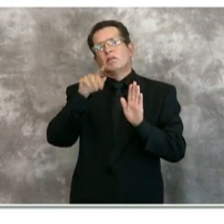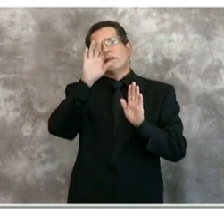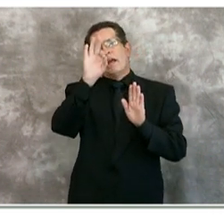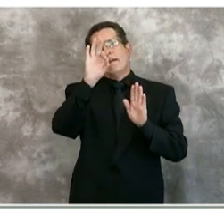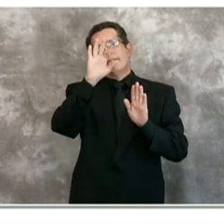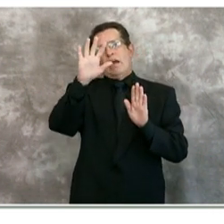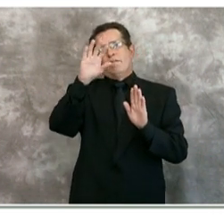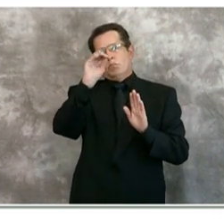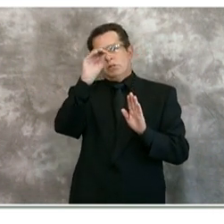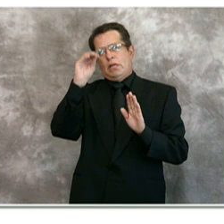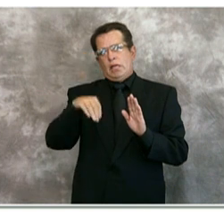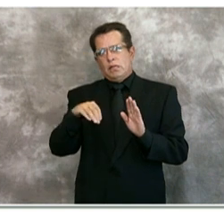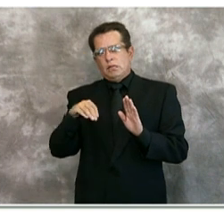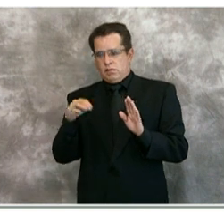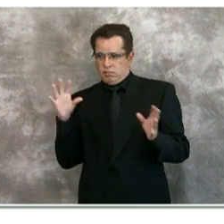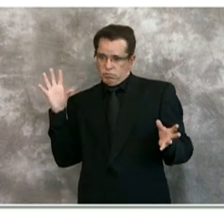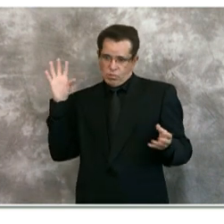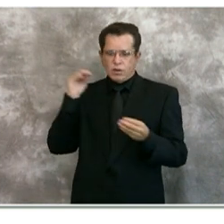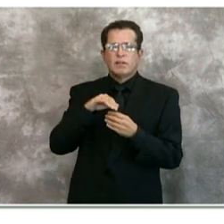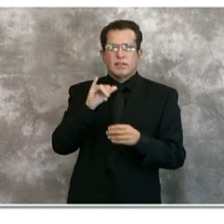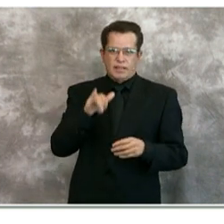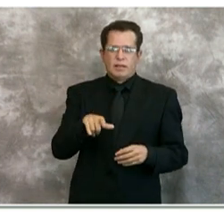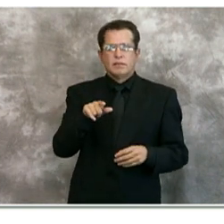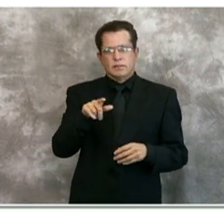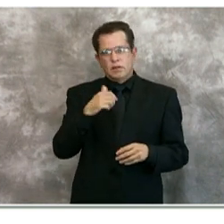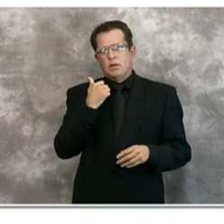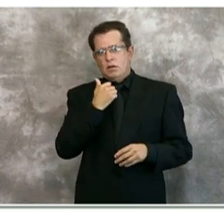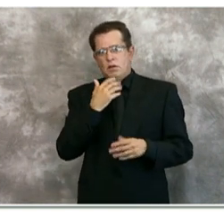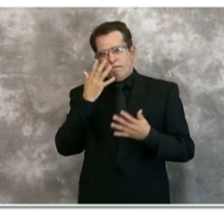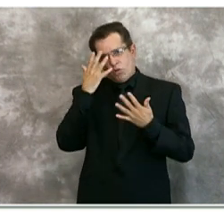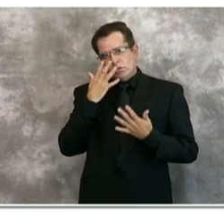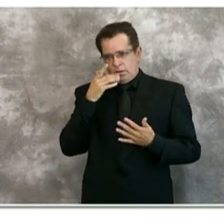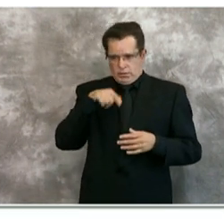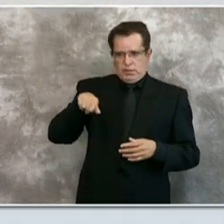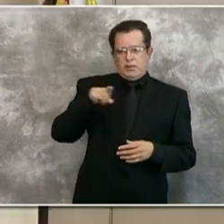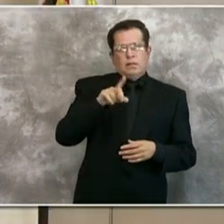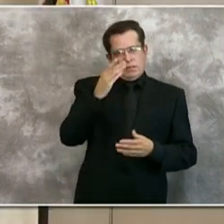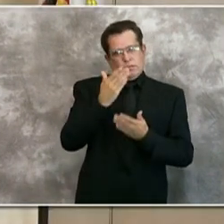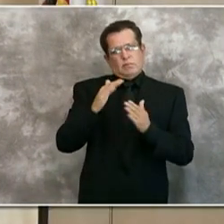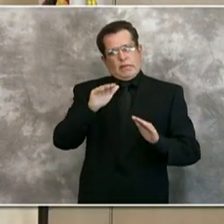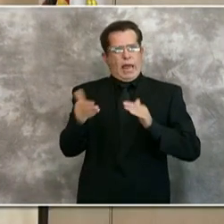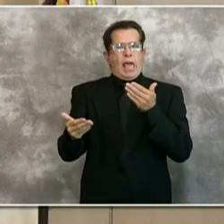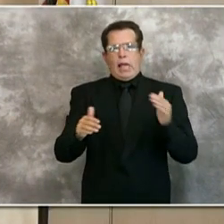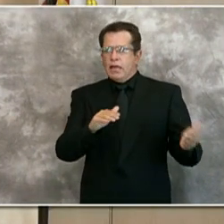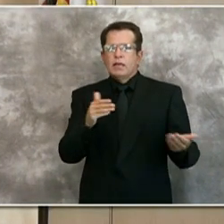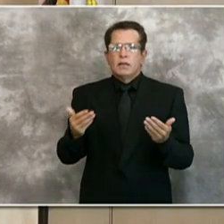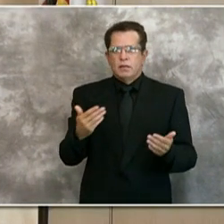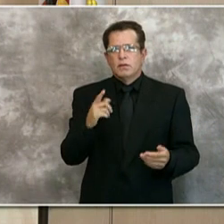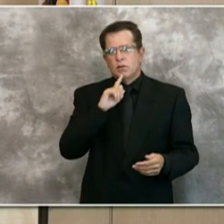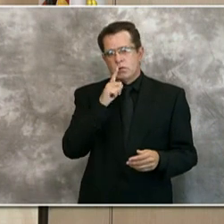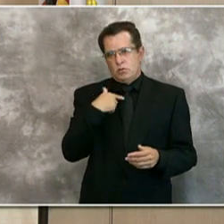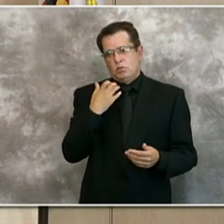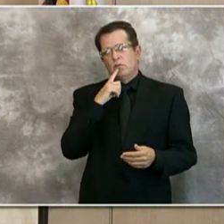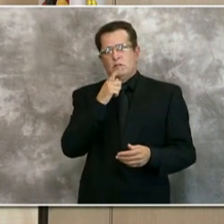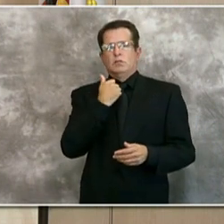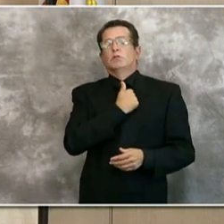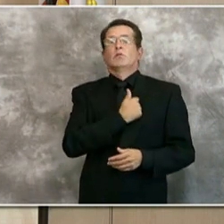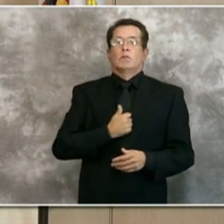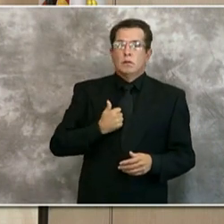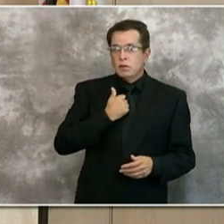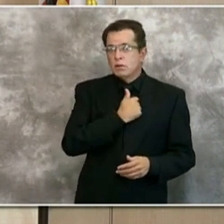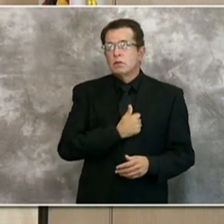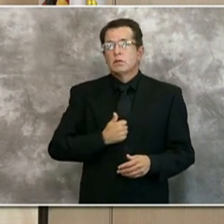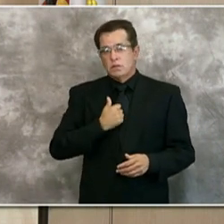of those who have unfortunately died. And as always, our sincerest